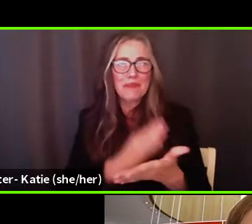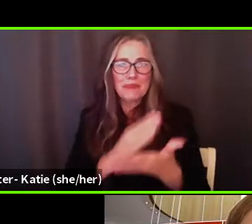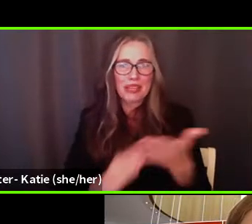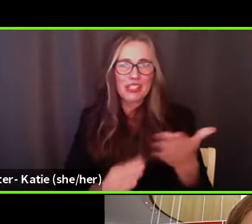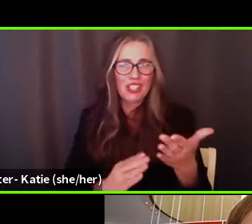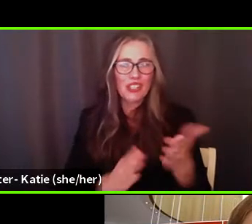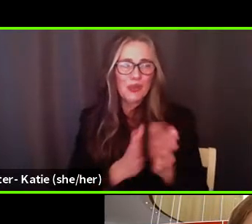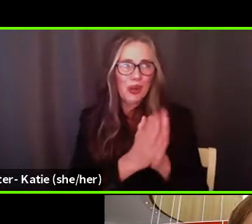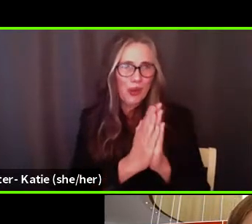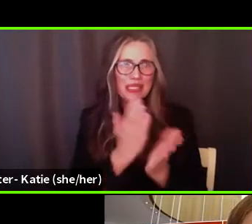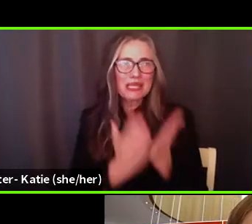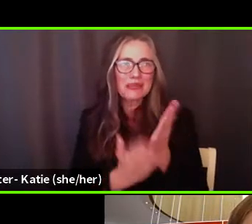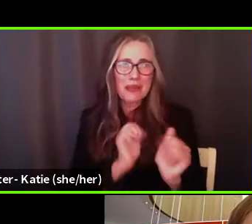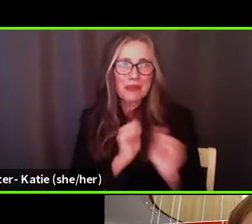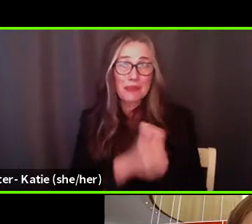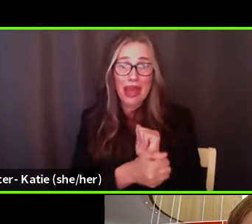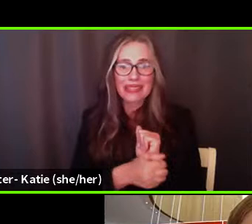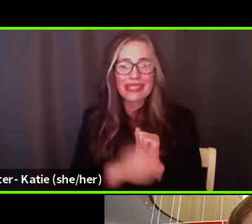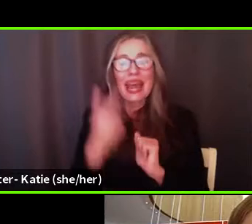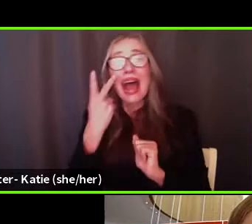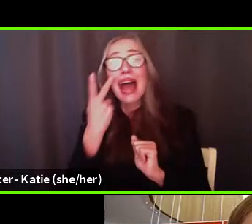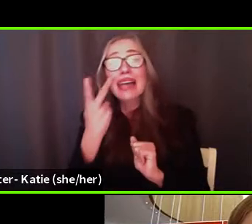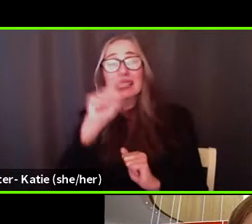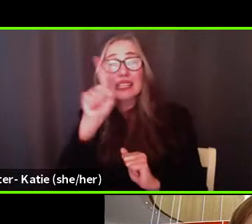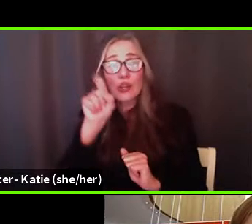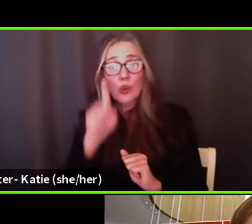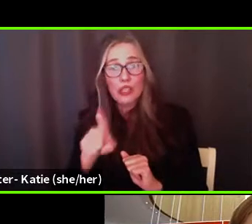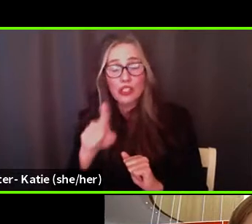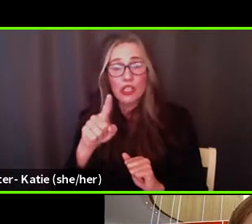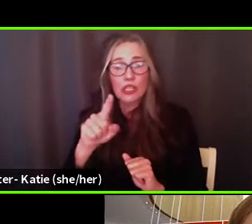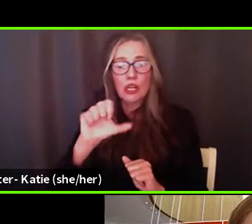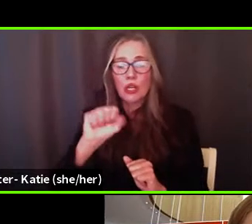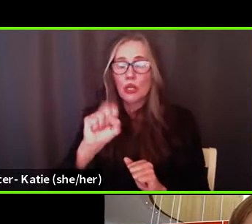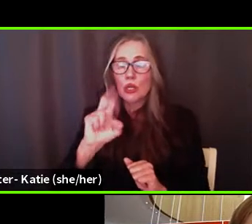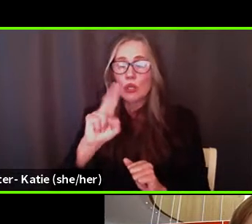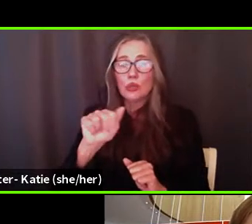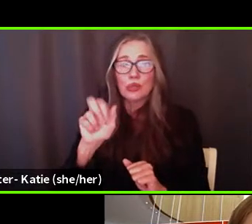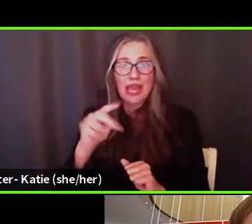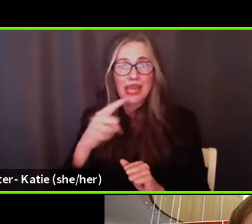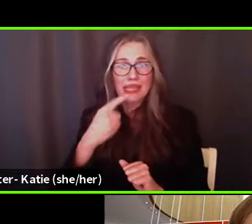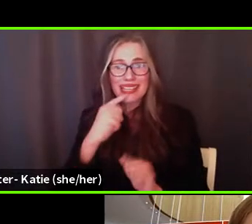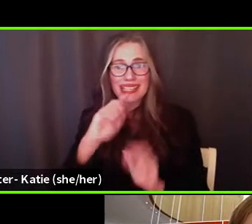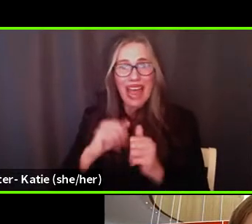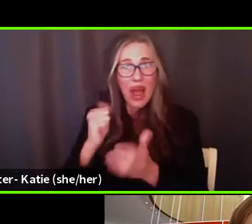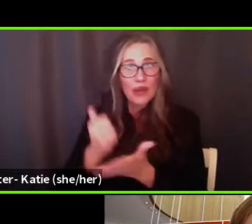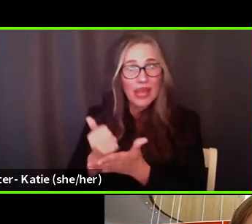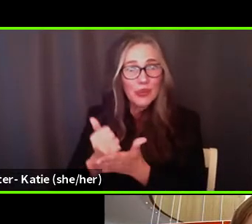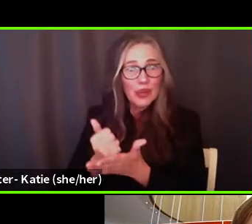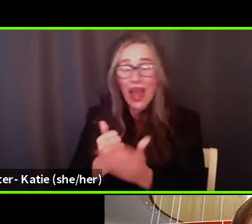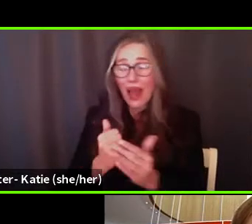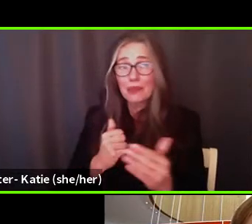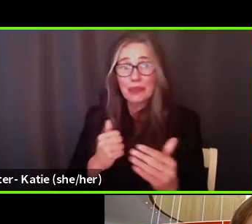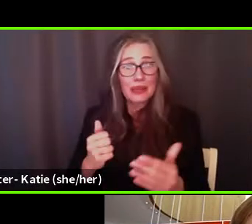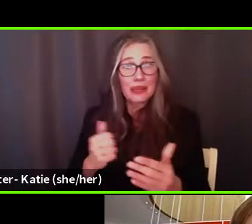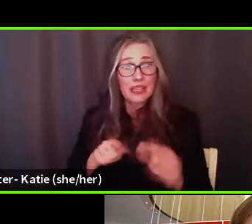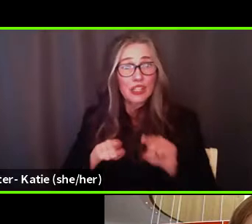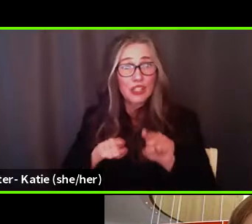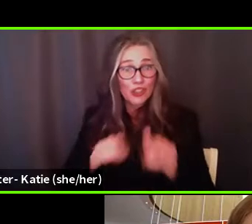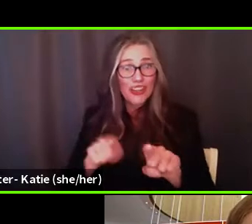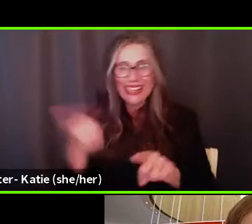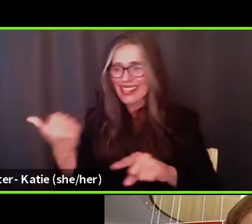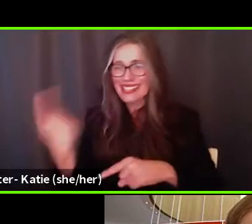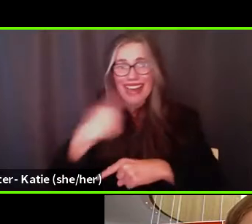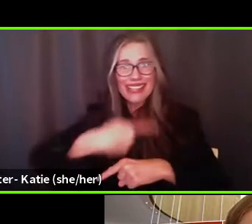and i see a question susan um that yes how can we help between now and then yes uh we will